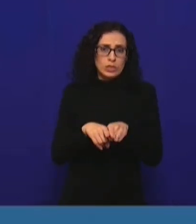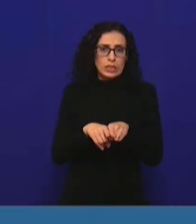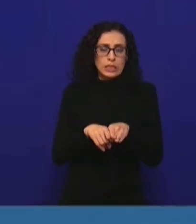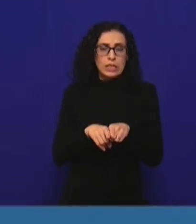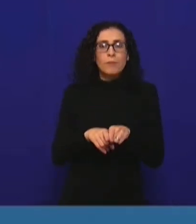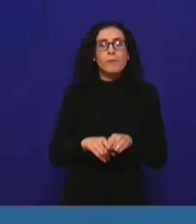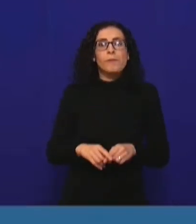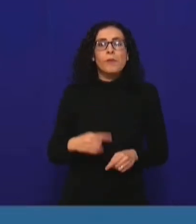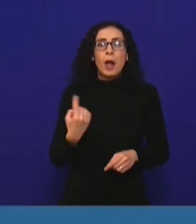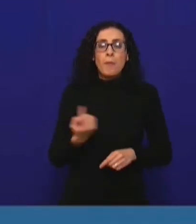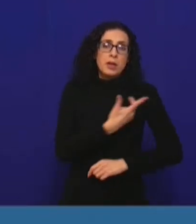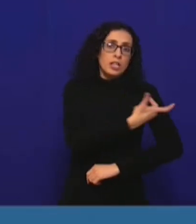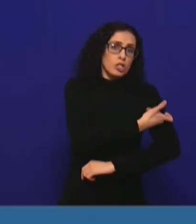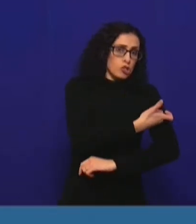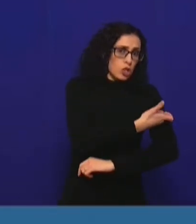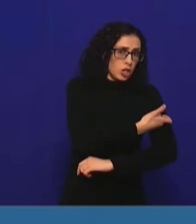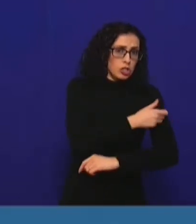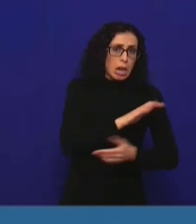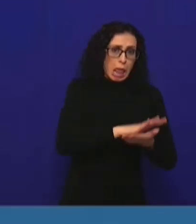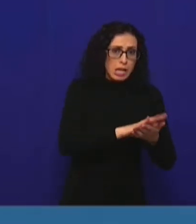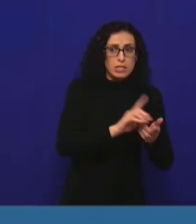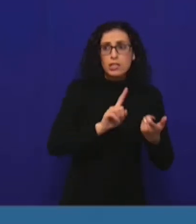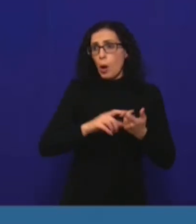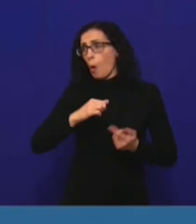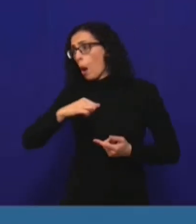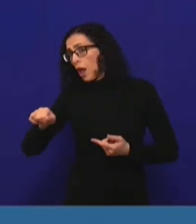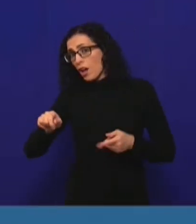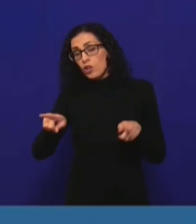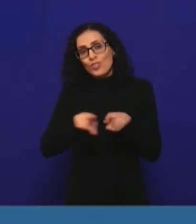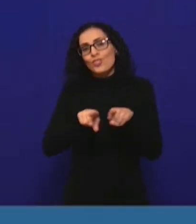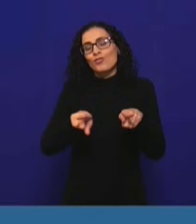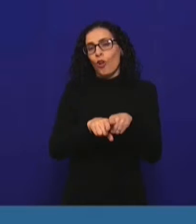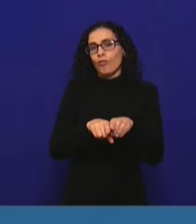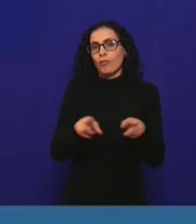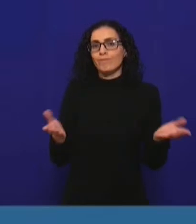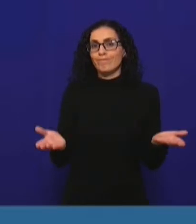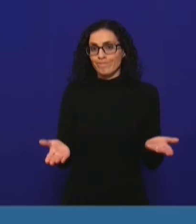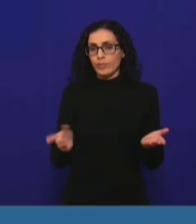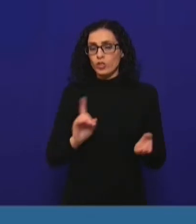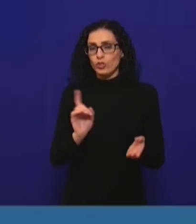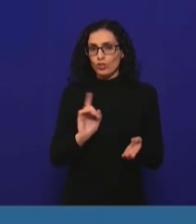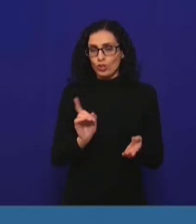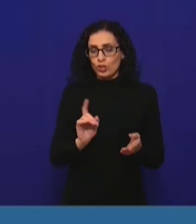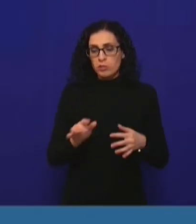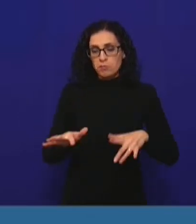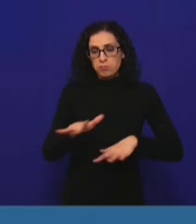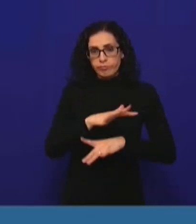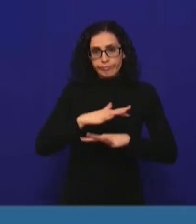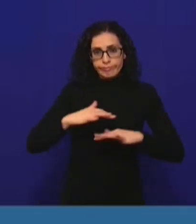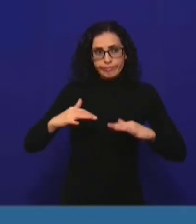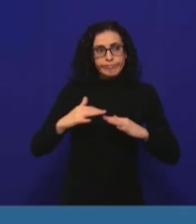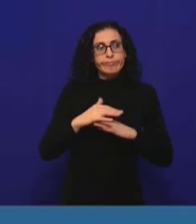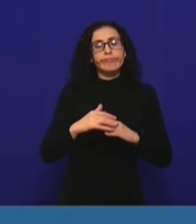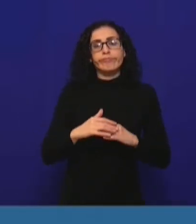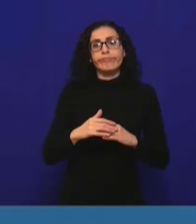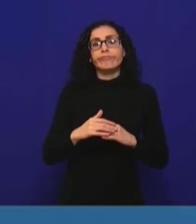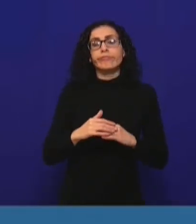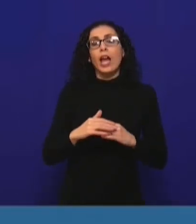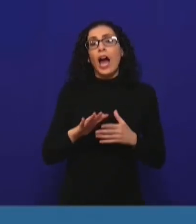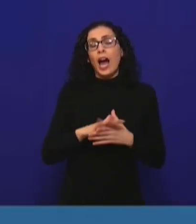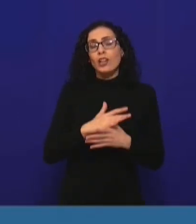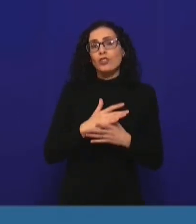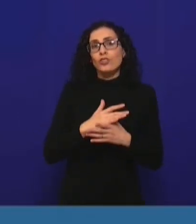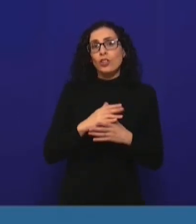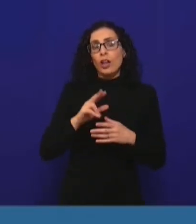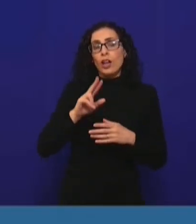rollout kemm għal min tlaqam u kif ukoll ma tlaqamx iridu jibqgħu hemmhekk. Huwa importanti ħafna li anka WHO u anka ECDC baqgħu jagħmlu